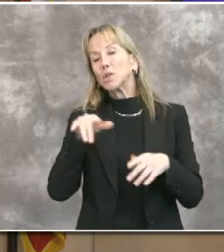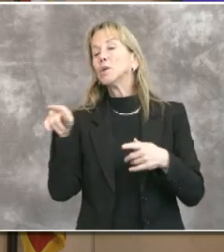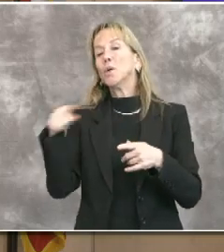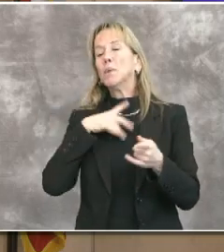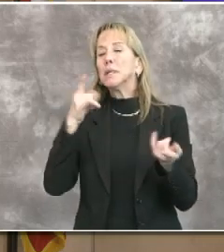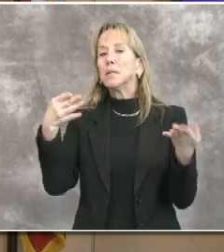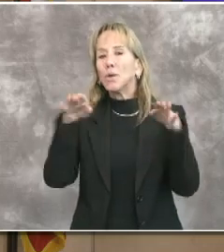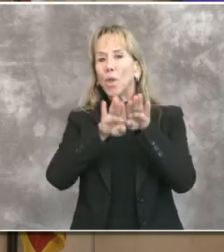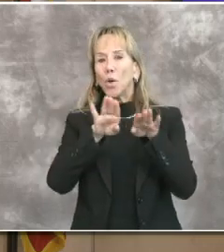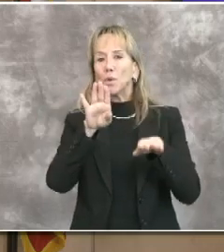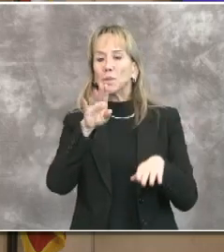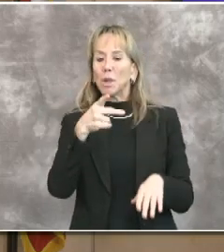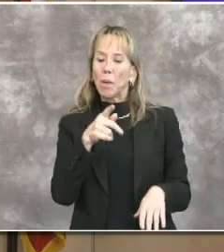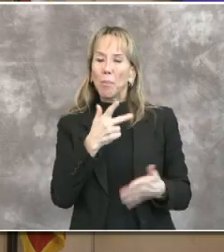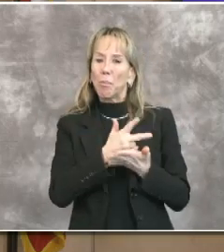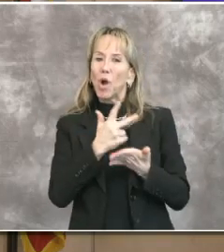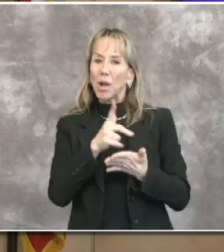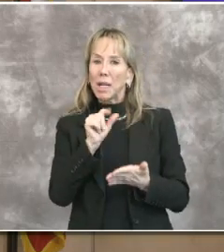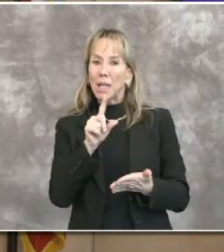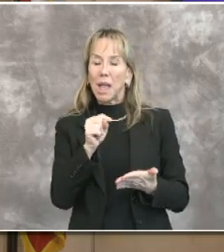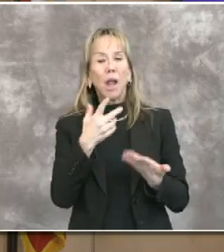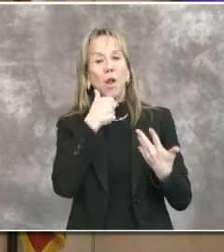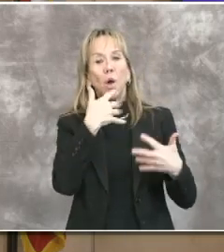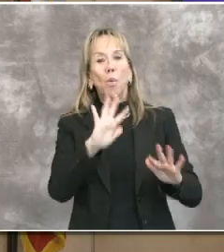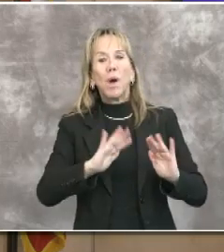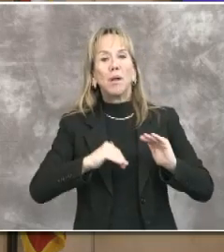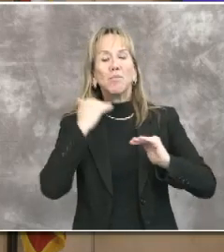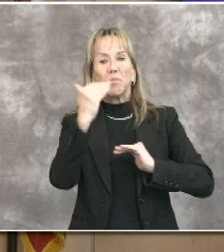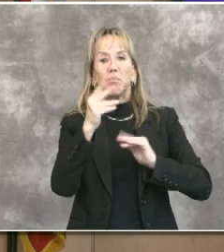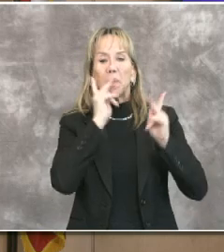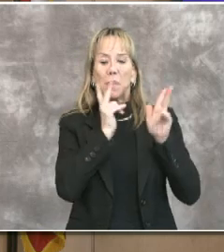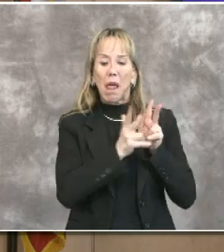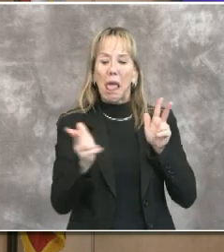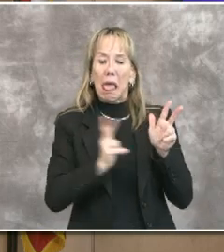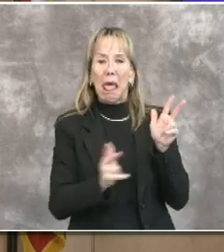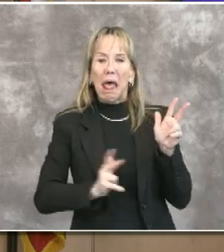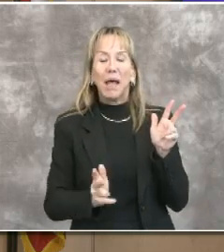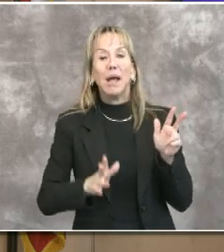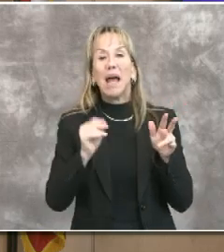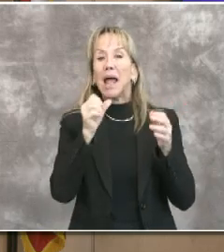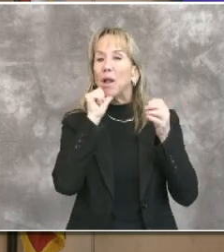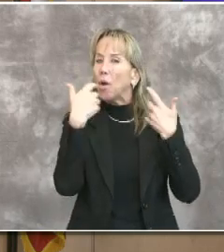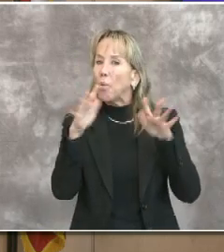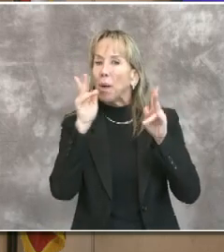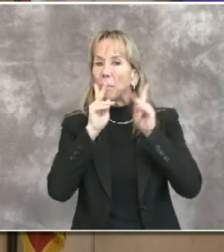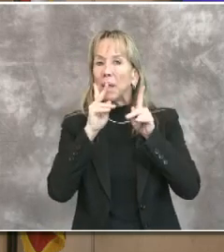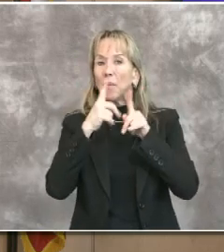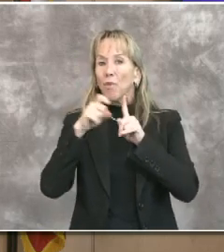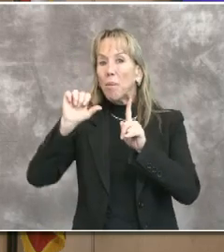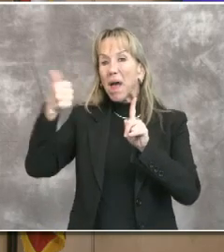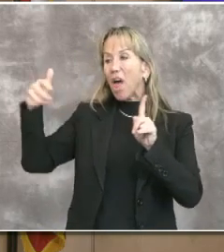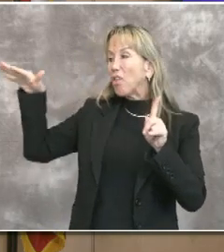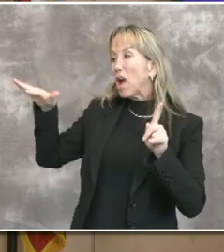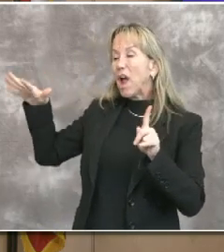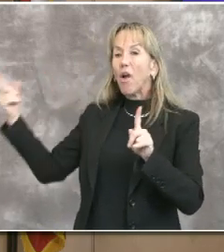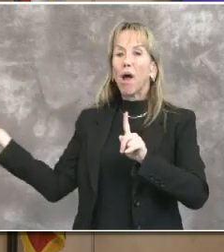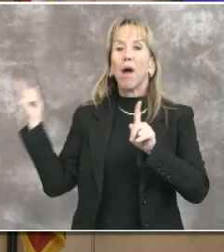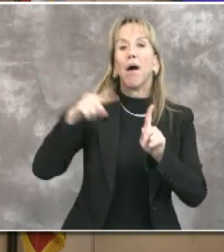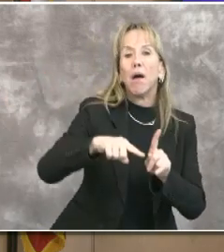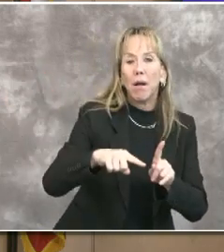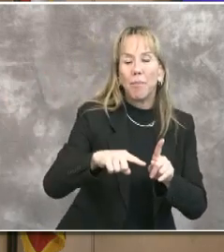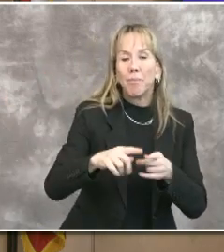done in an effort to limit overcrowding and to limit travel from one region to another. We prohibited